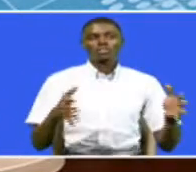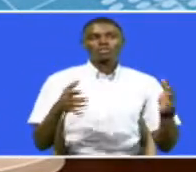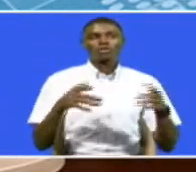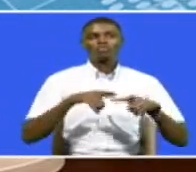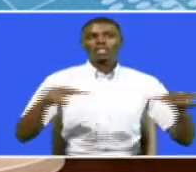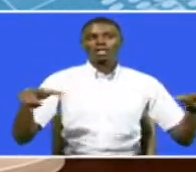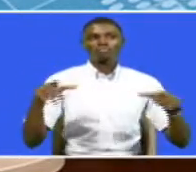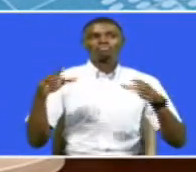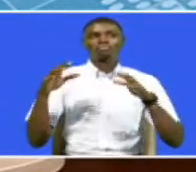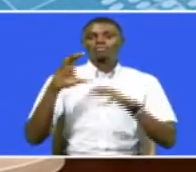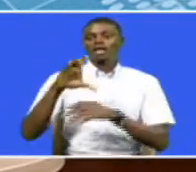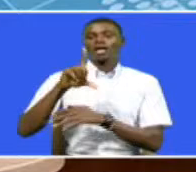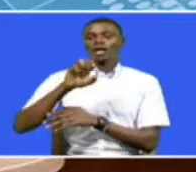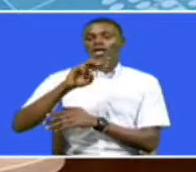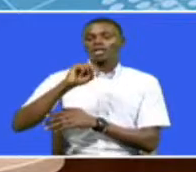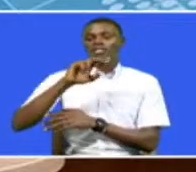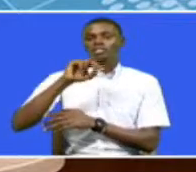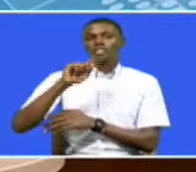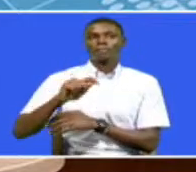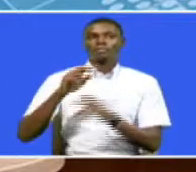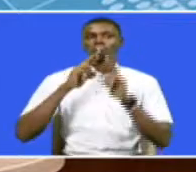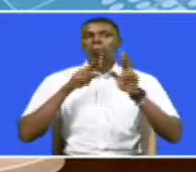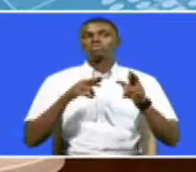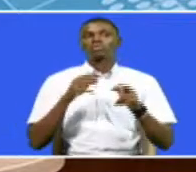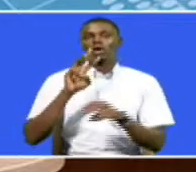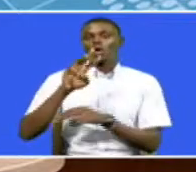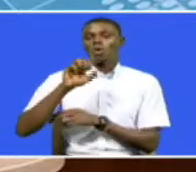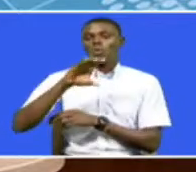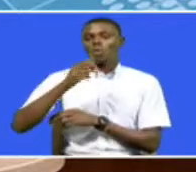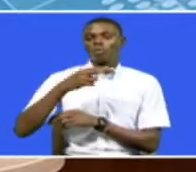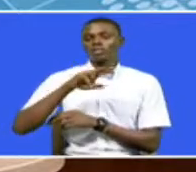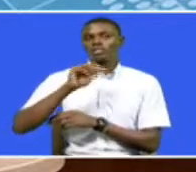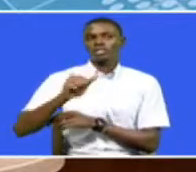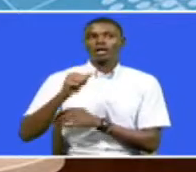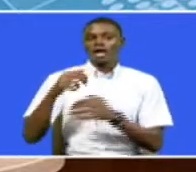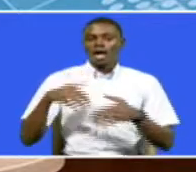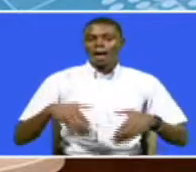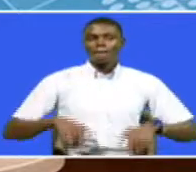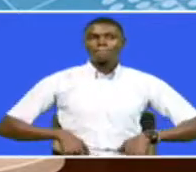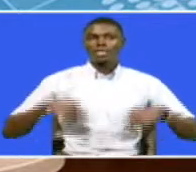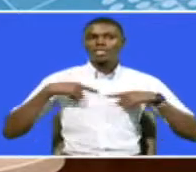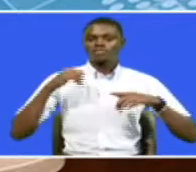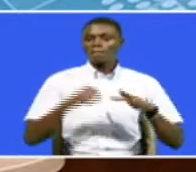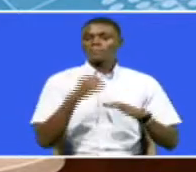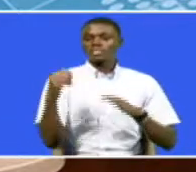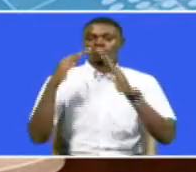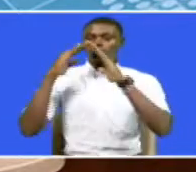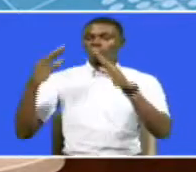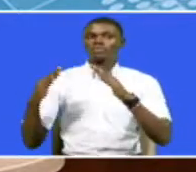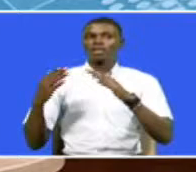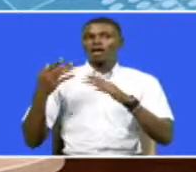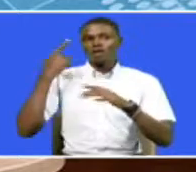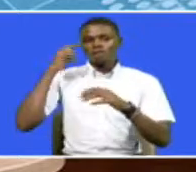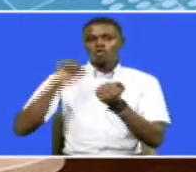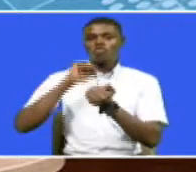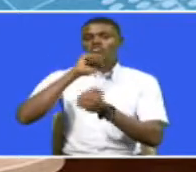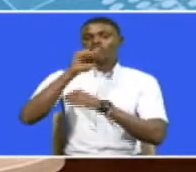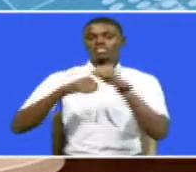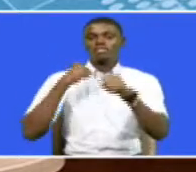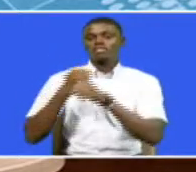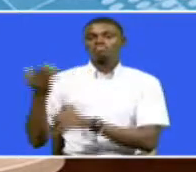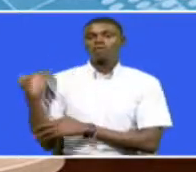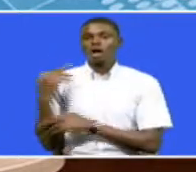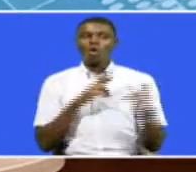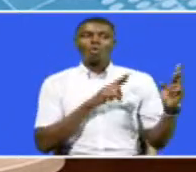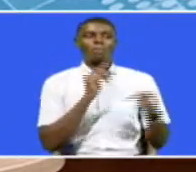as Clement Masombo now reports, Oshira has been living beside the road for the last 15 years with the hope that one